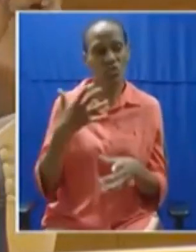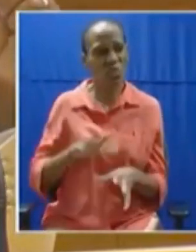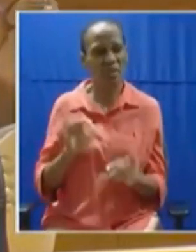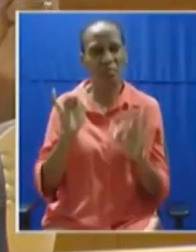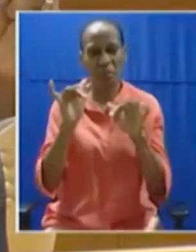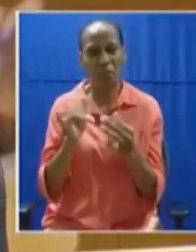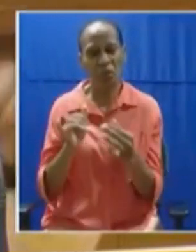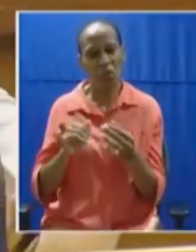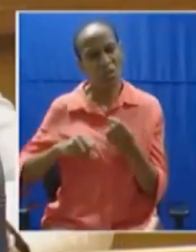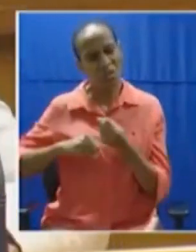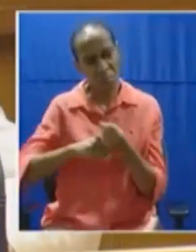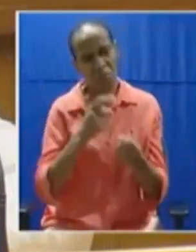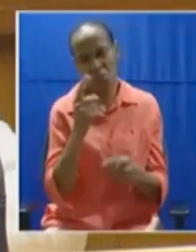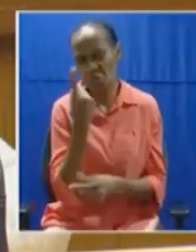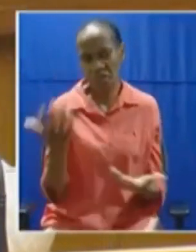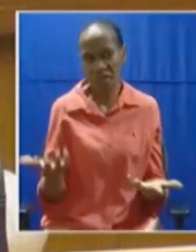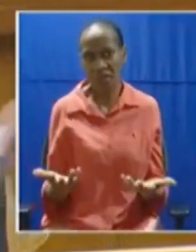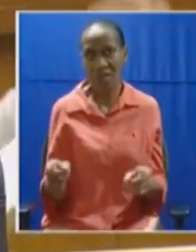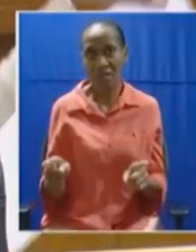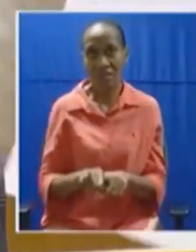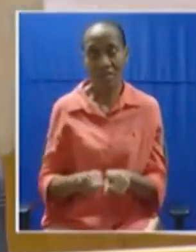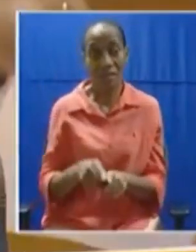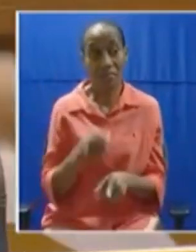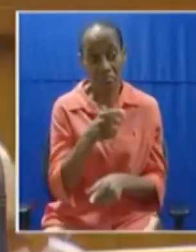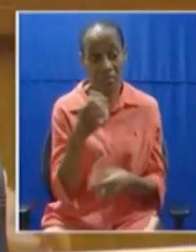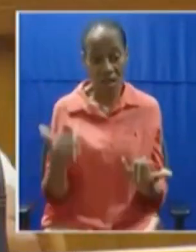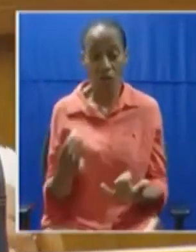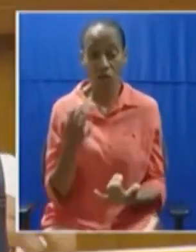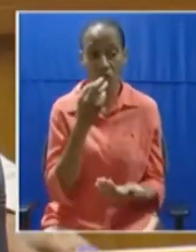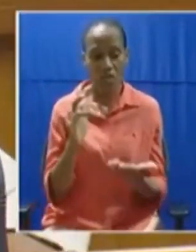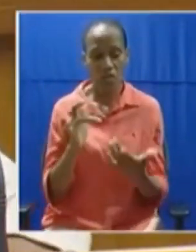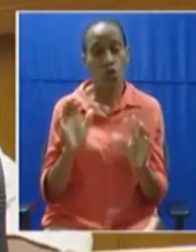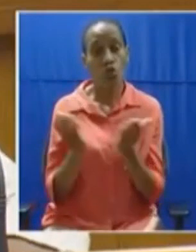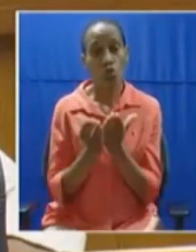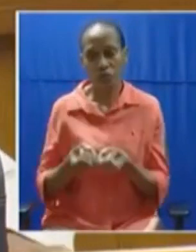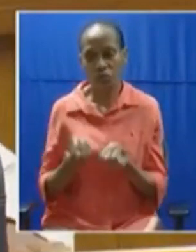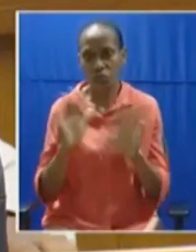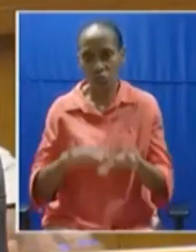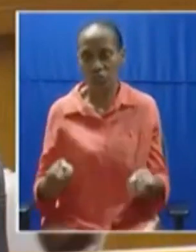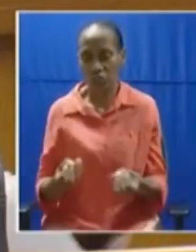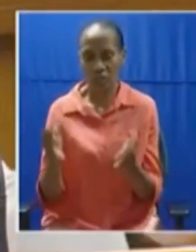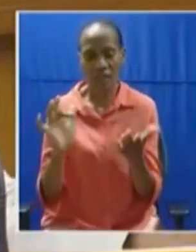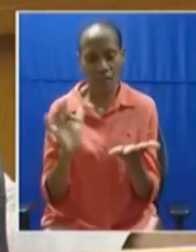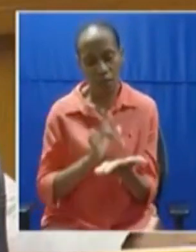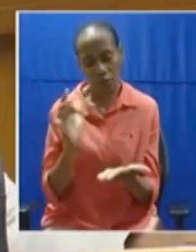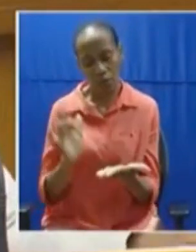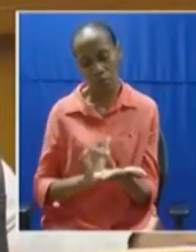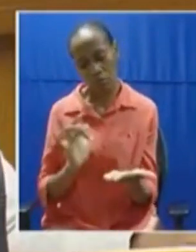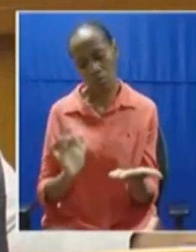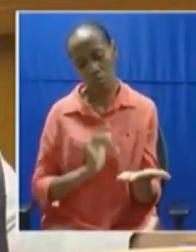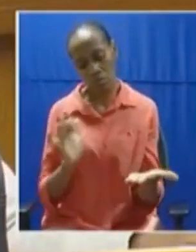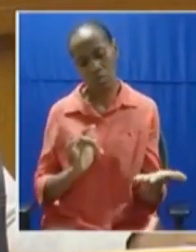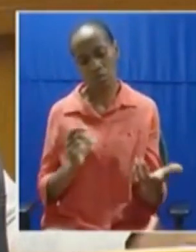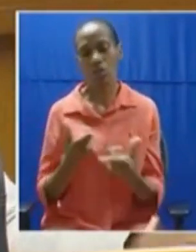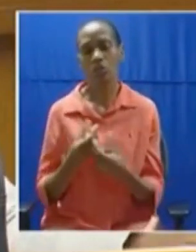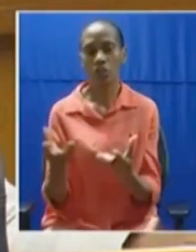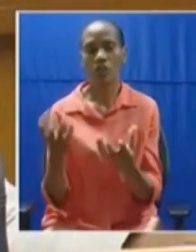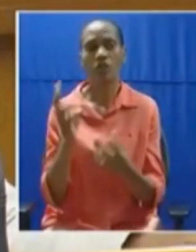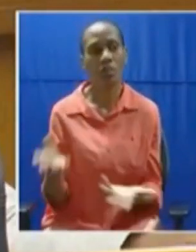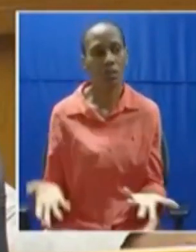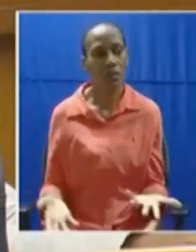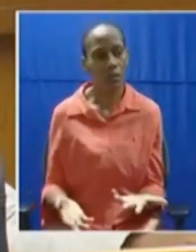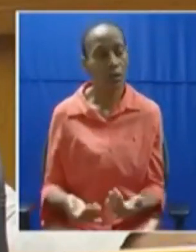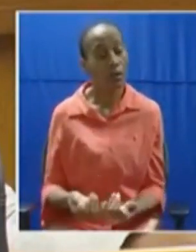when you talk about giving out tablets. Mr. President, we need toilets now,